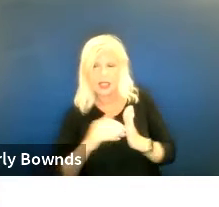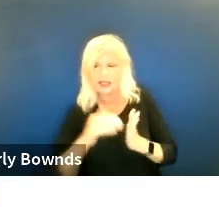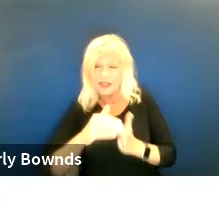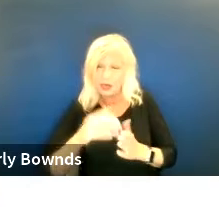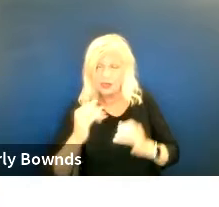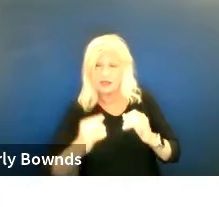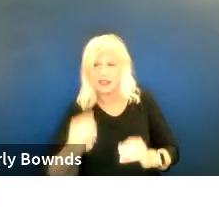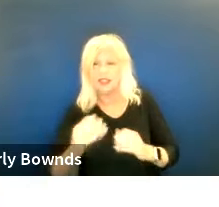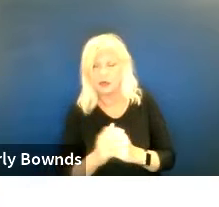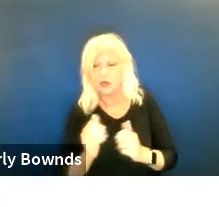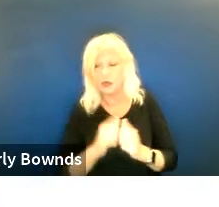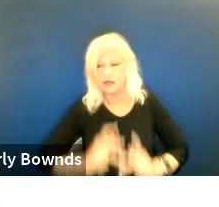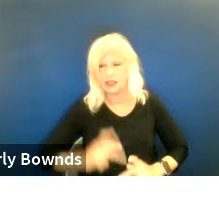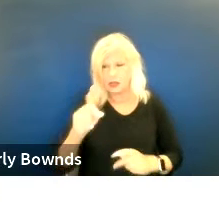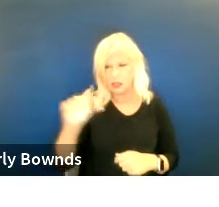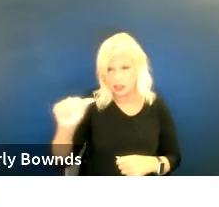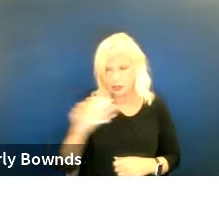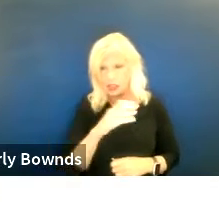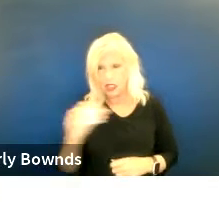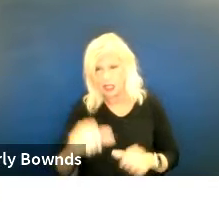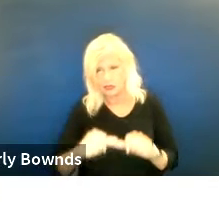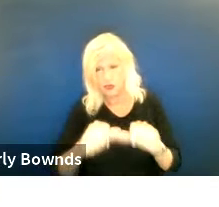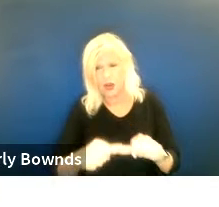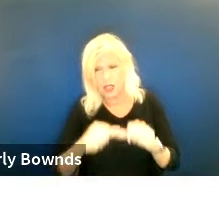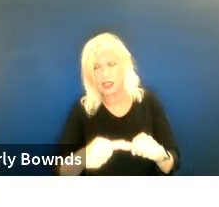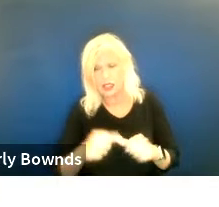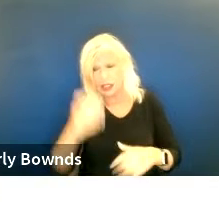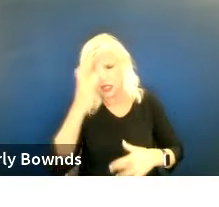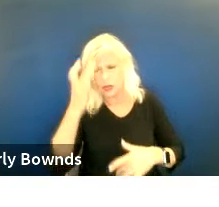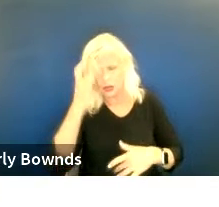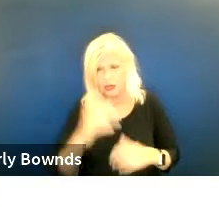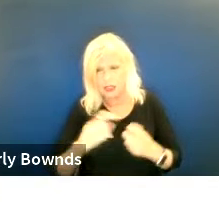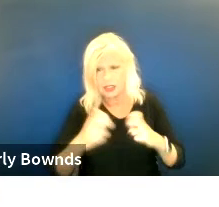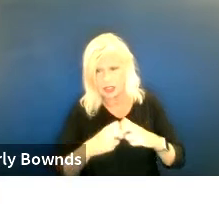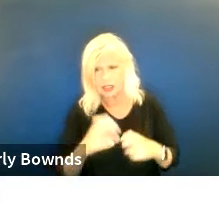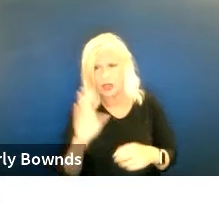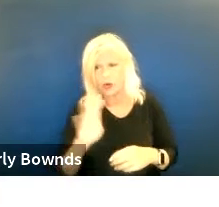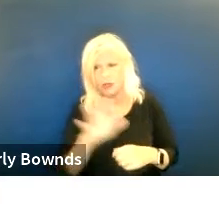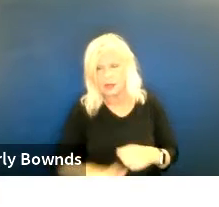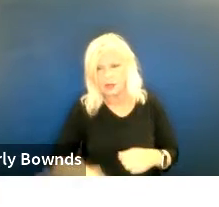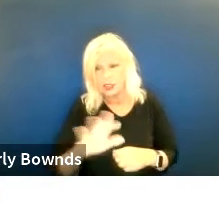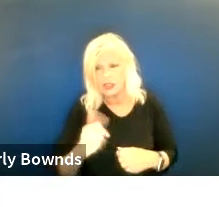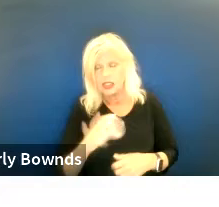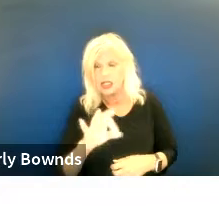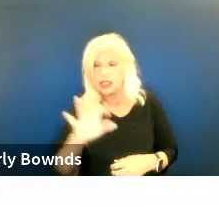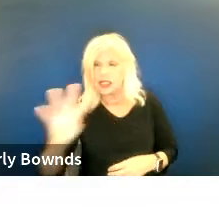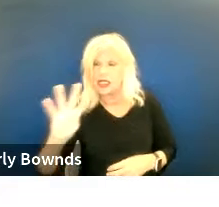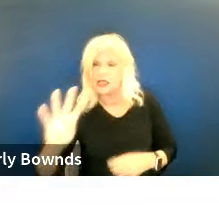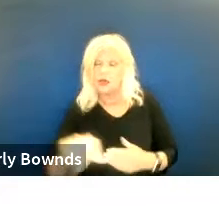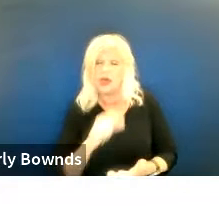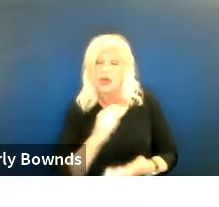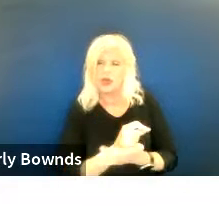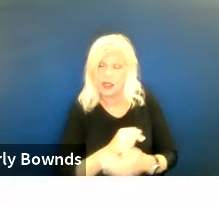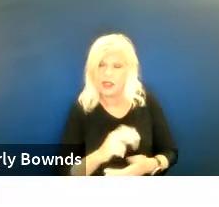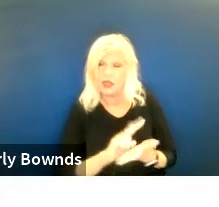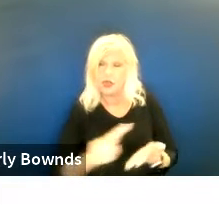individuals with physical disabilities and chronic health conditions in the Birmingham region. A 1994 graduate of the University of